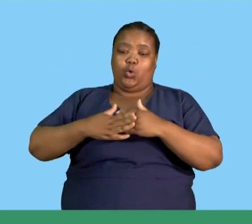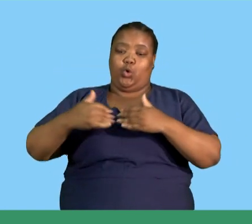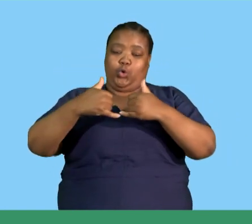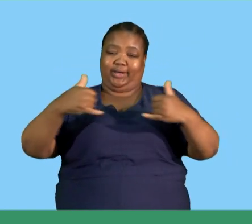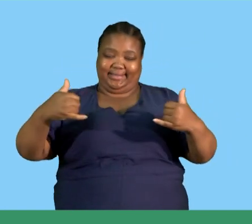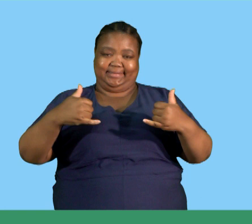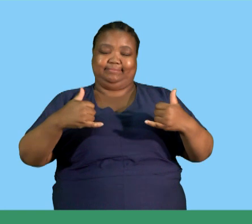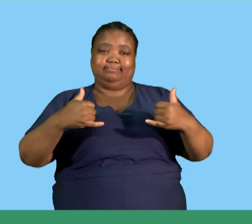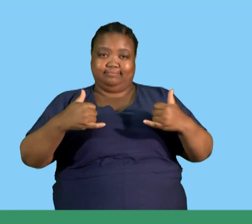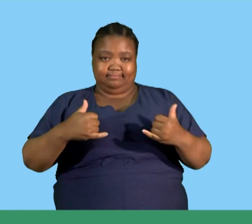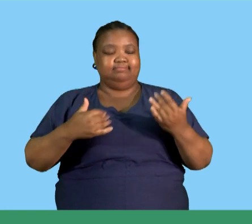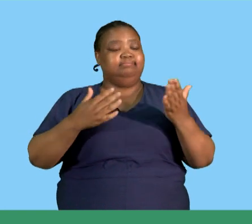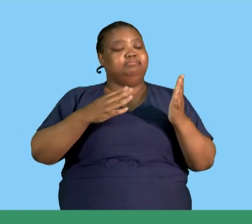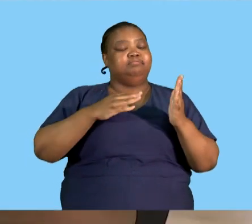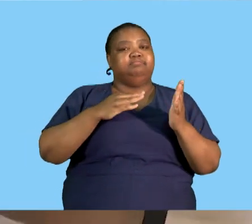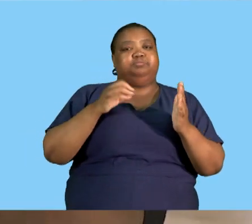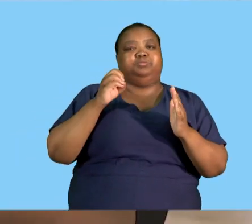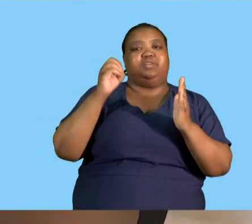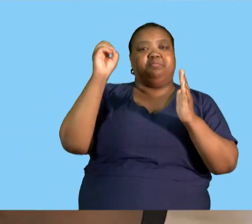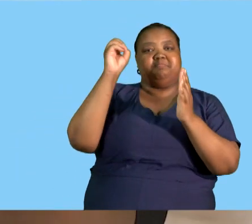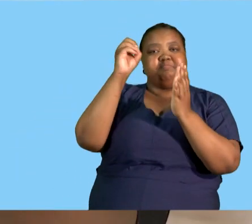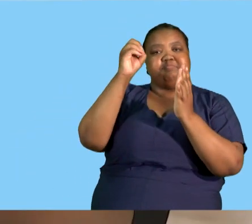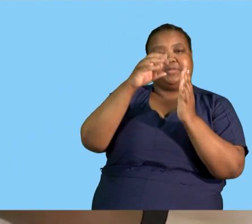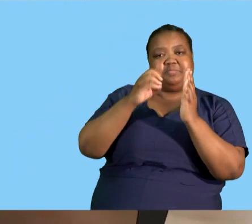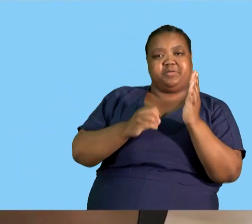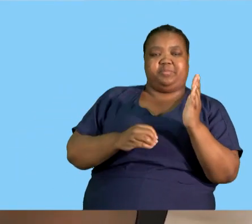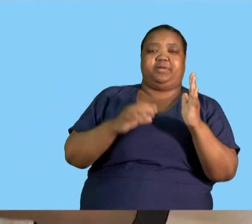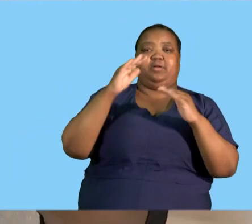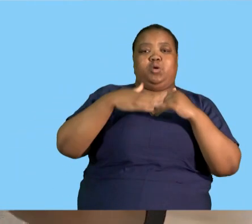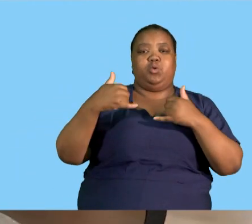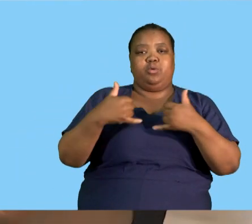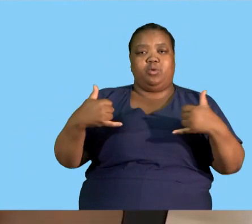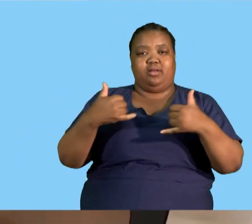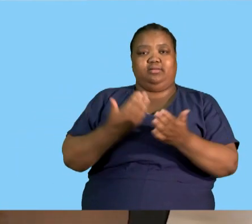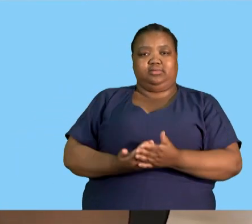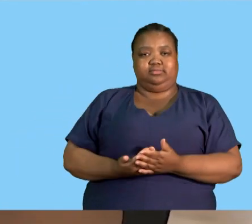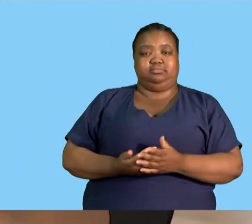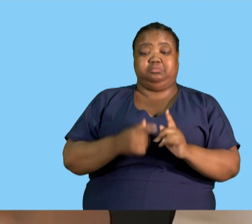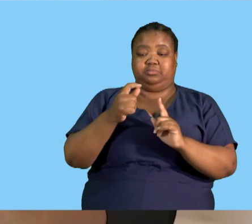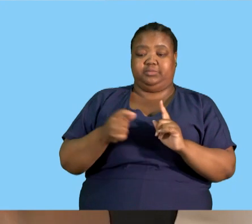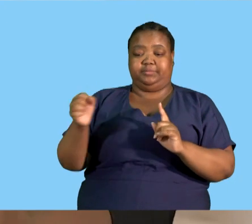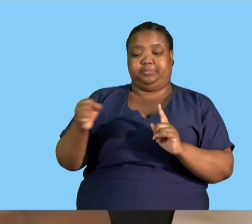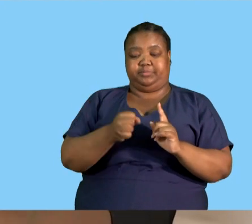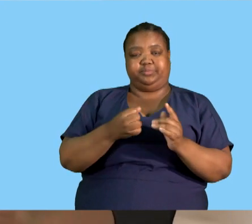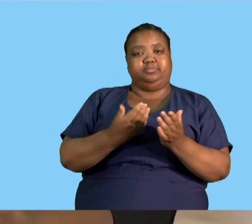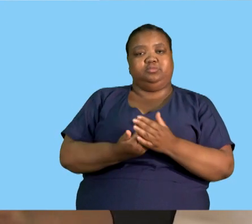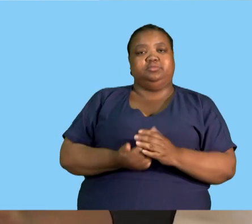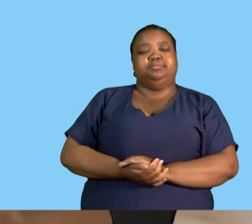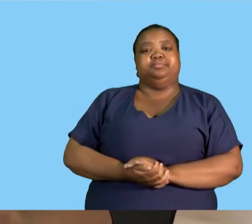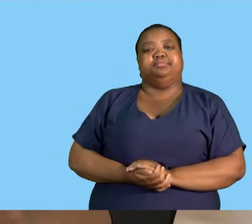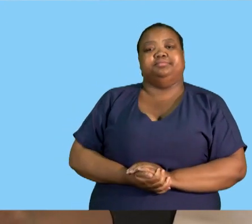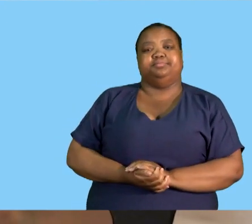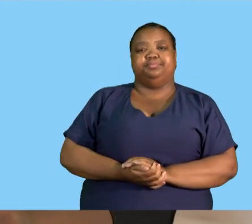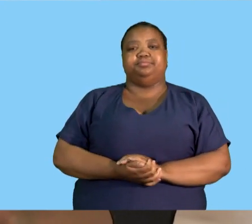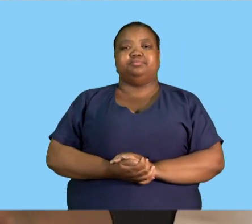everybody to see. Like I said, now things are improving. We are doing things electronically, virtually, so we can appoint somebody to do that electronically